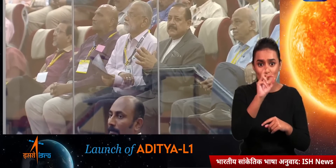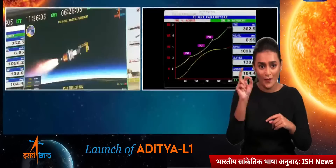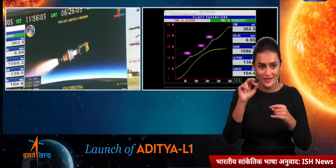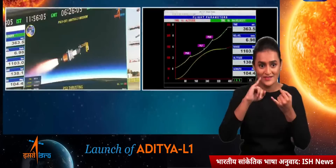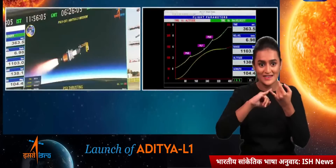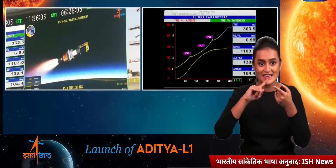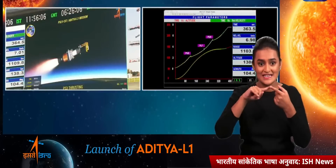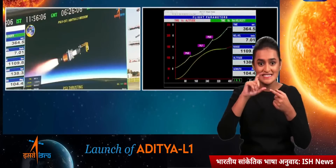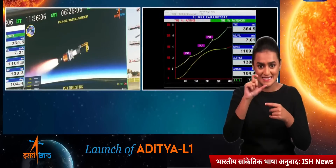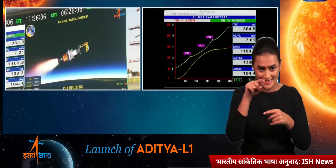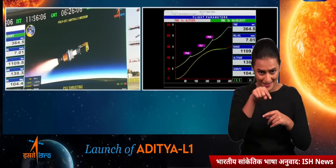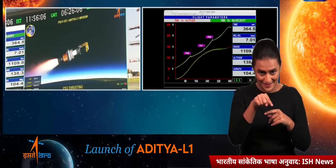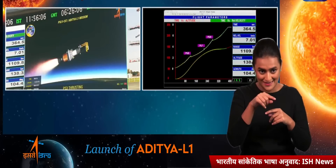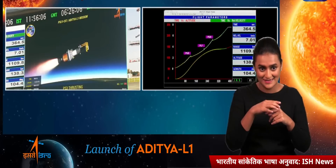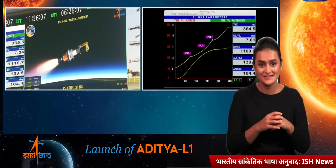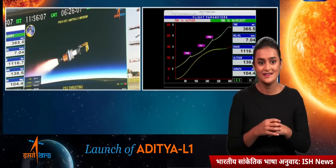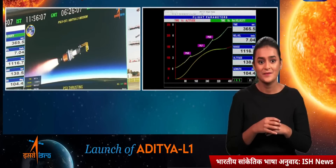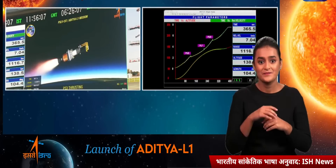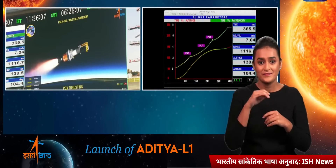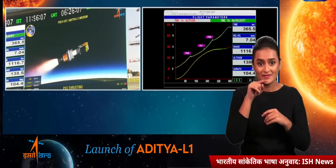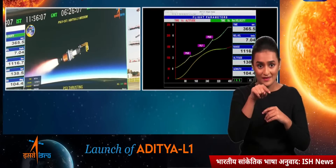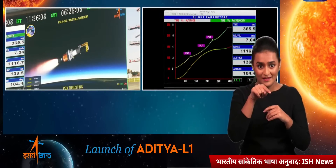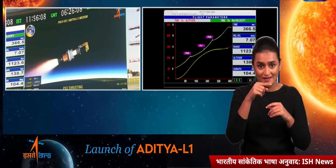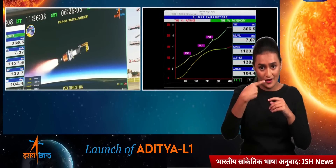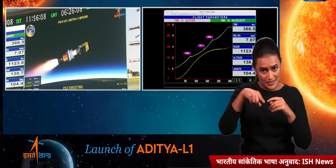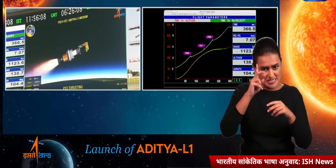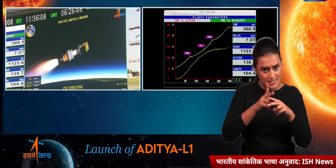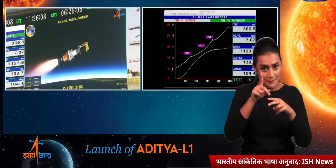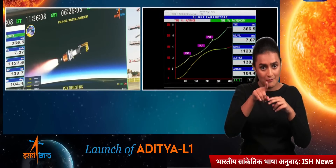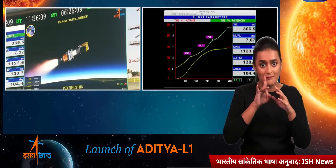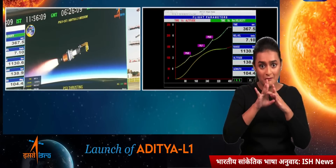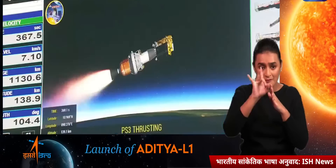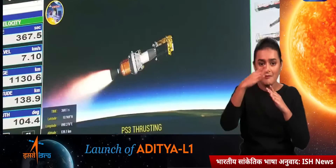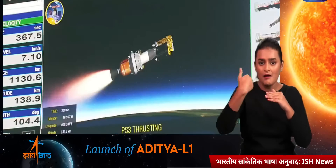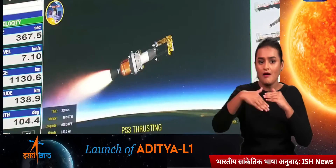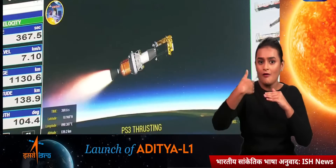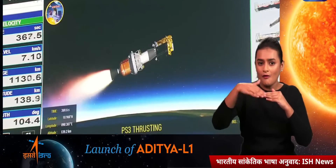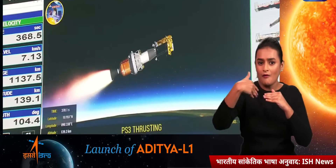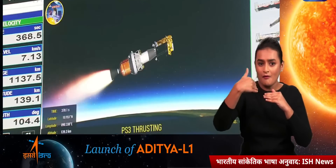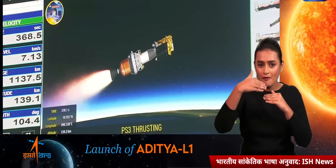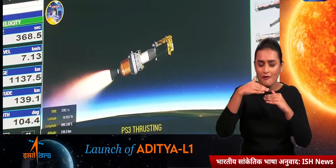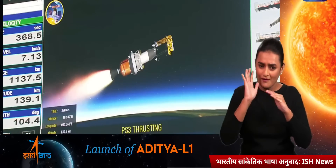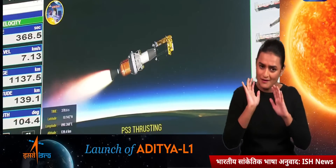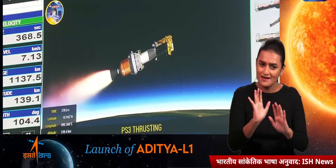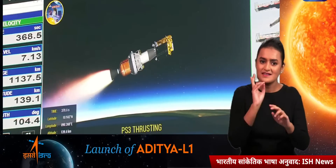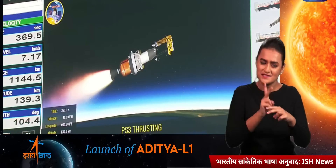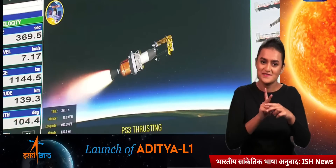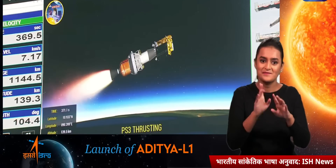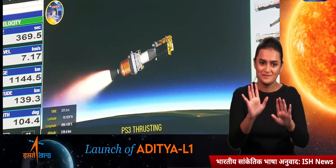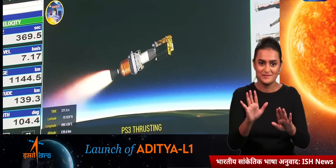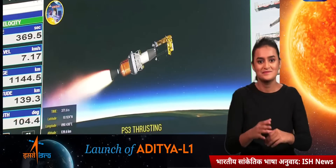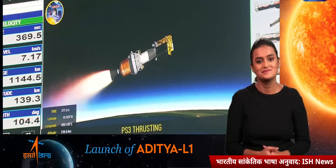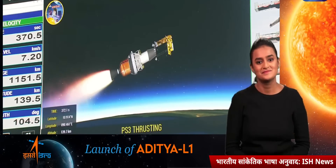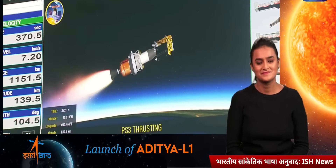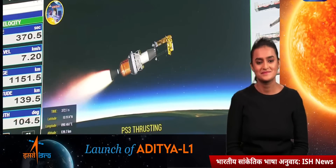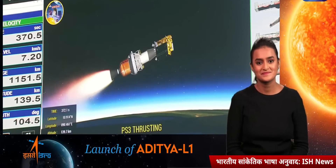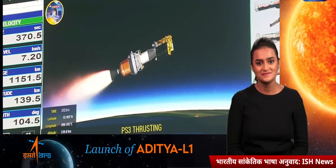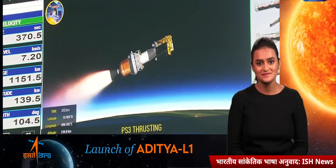will follow, in which the rocket will continue to be steered while there is no development of thrust.